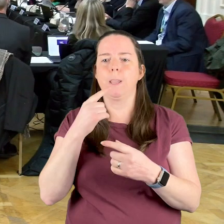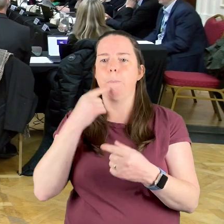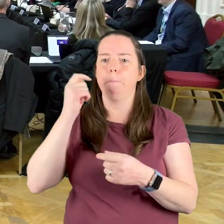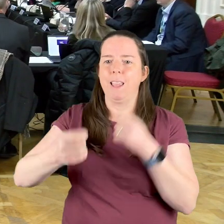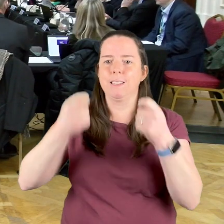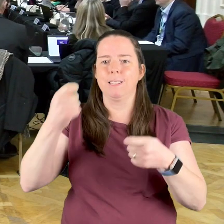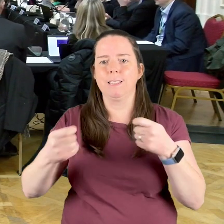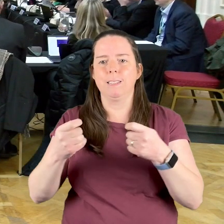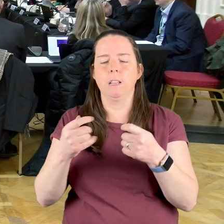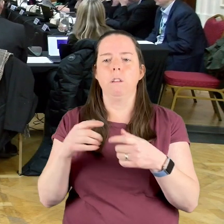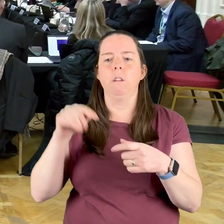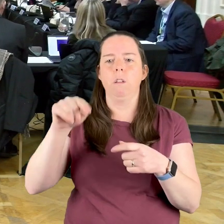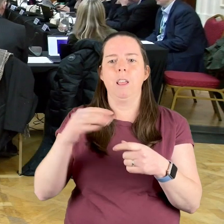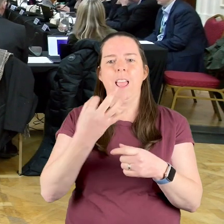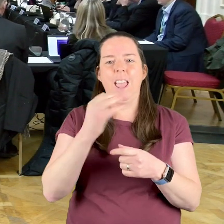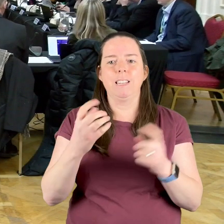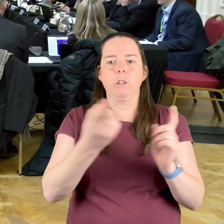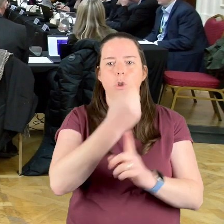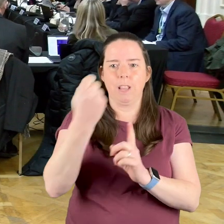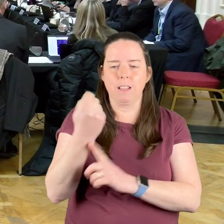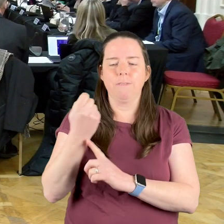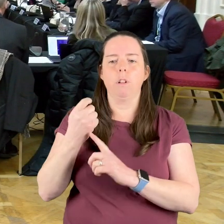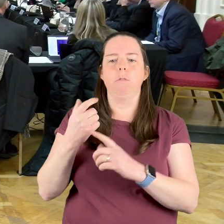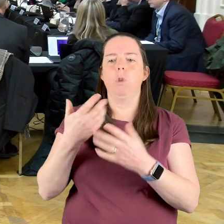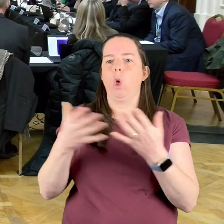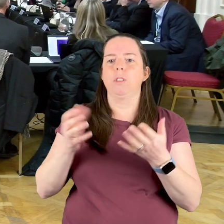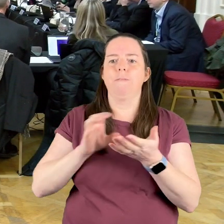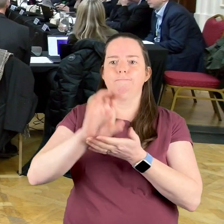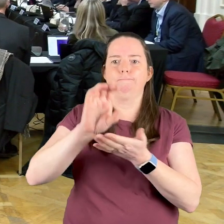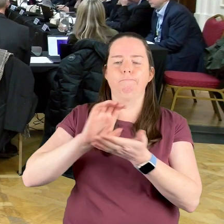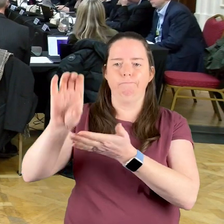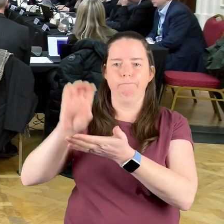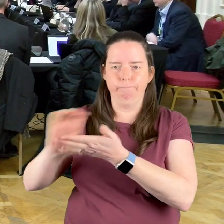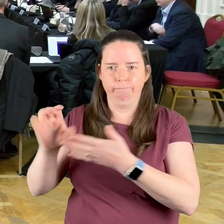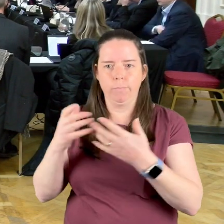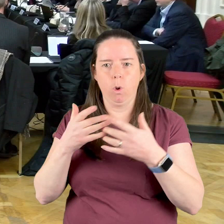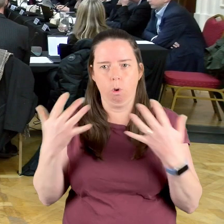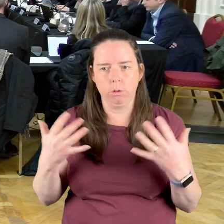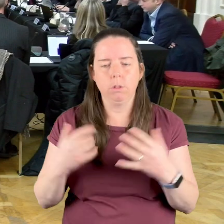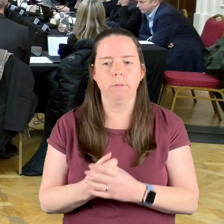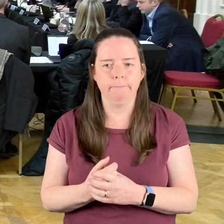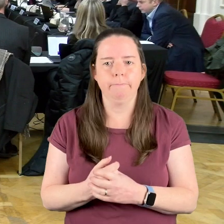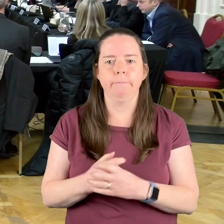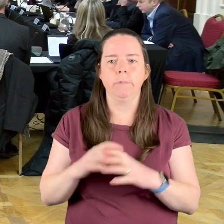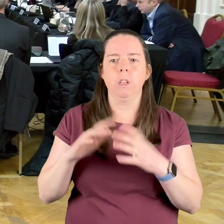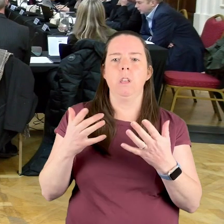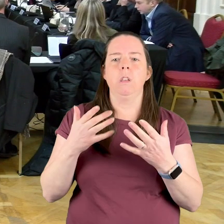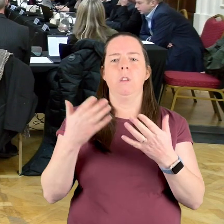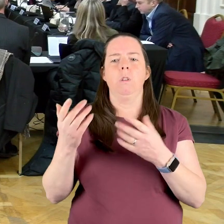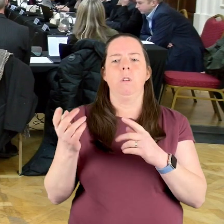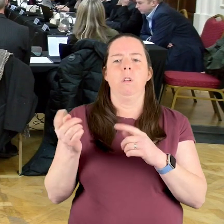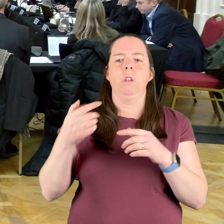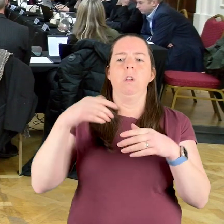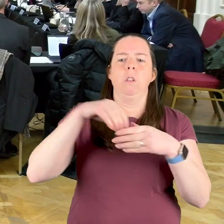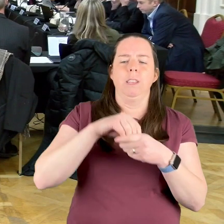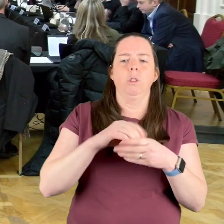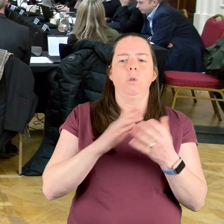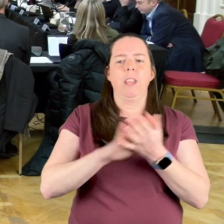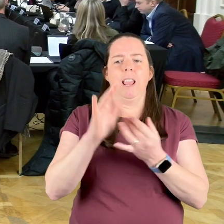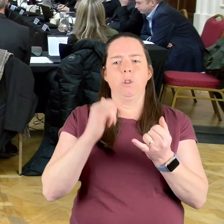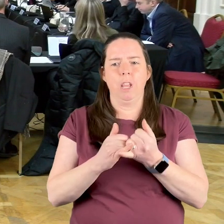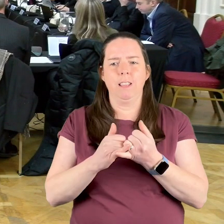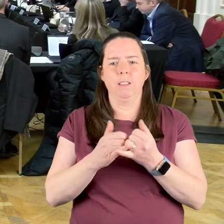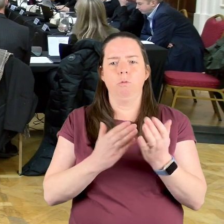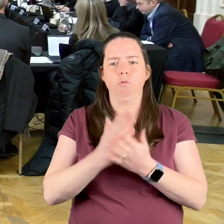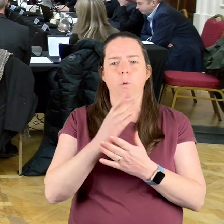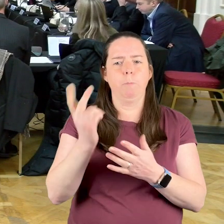money, 80 successful, and lots of investment now going into NHS through both of those areas of investment.